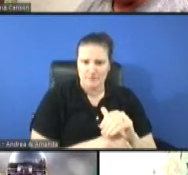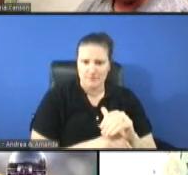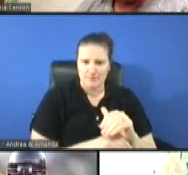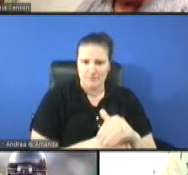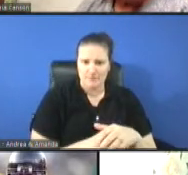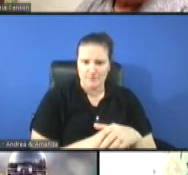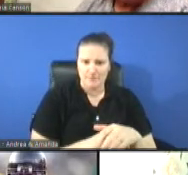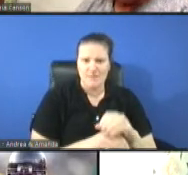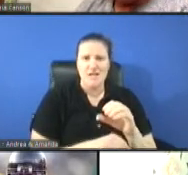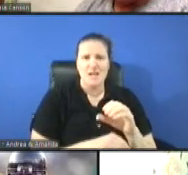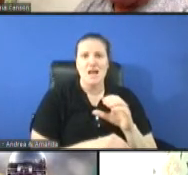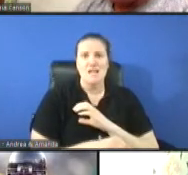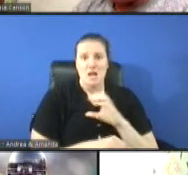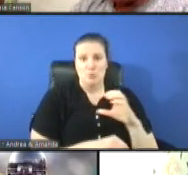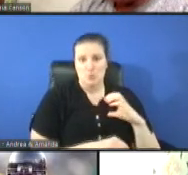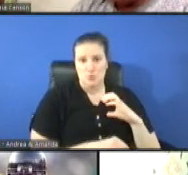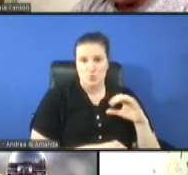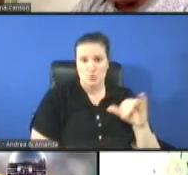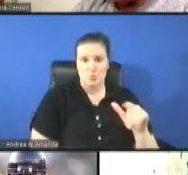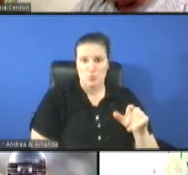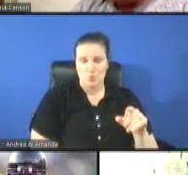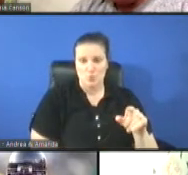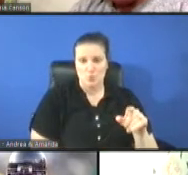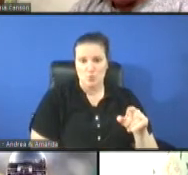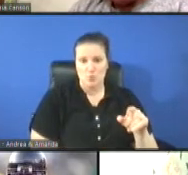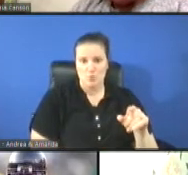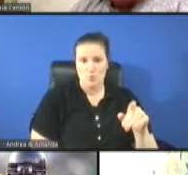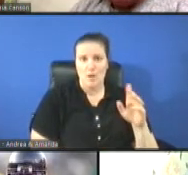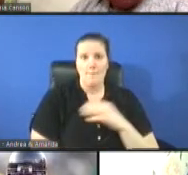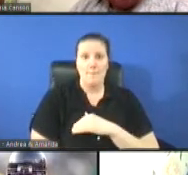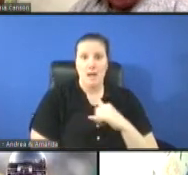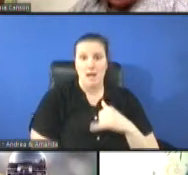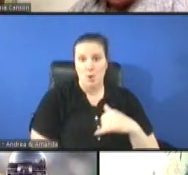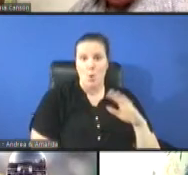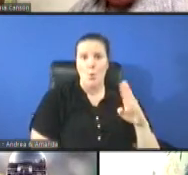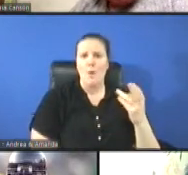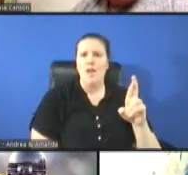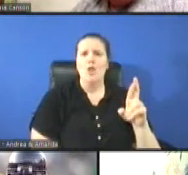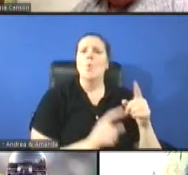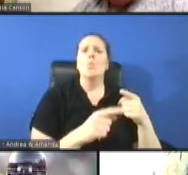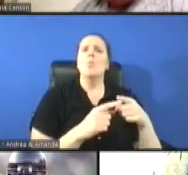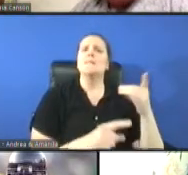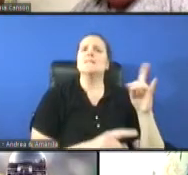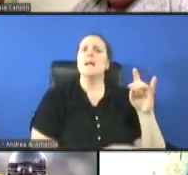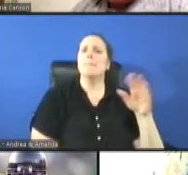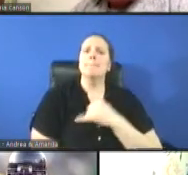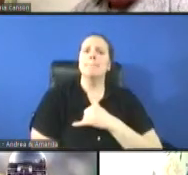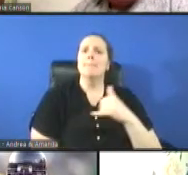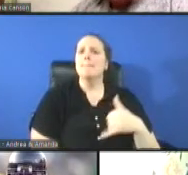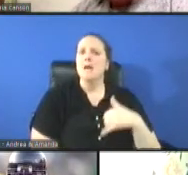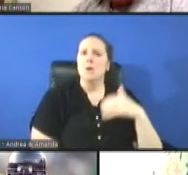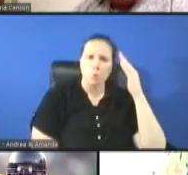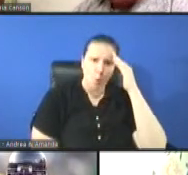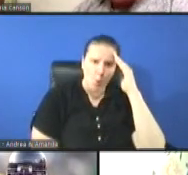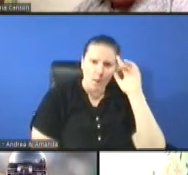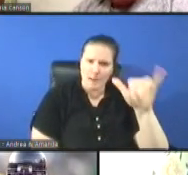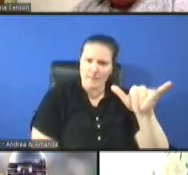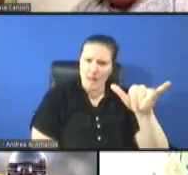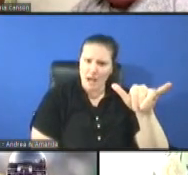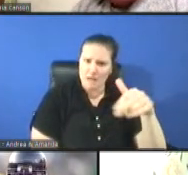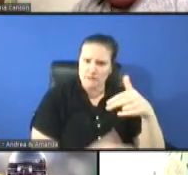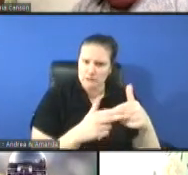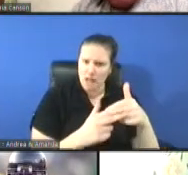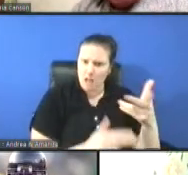the council too, Mayor Ted Wheeler, when did the mayor know about this, the